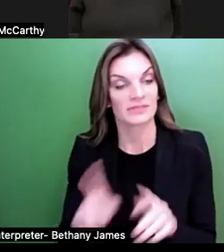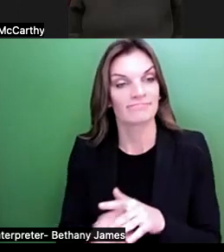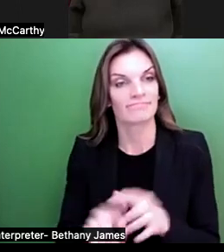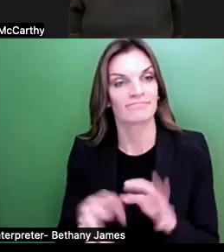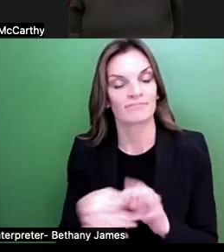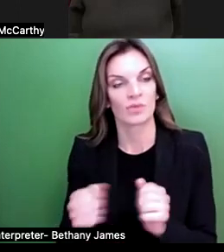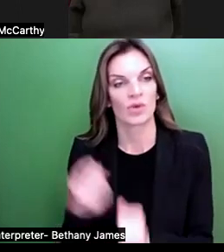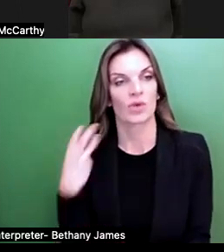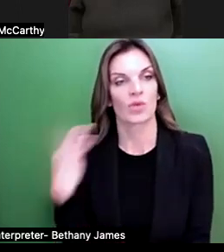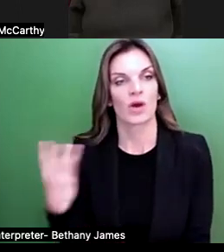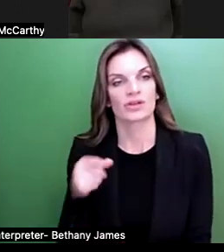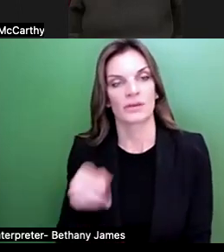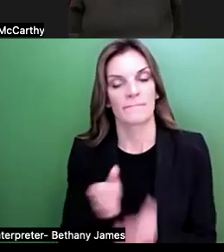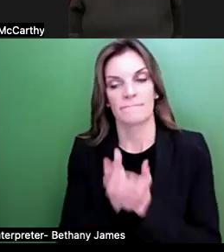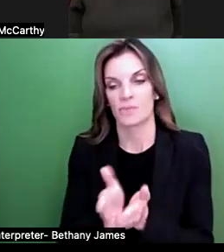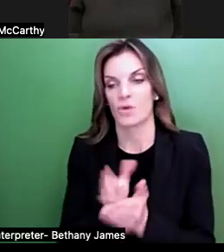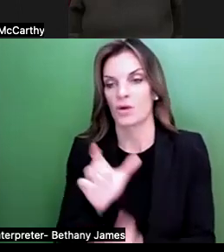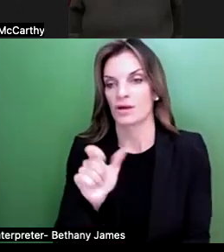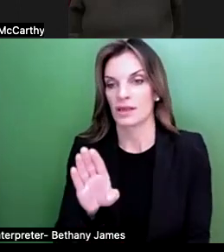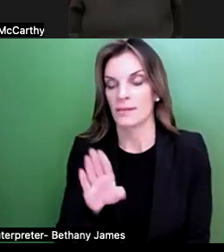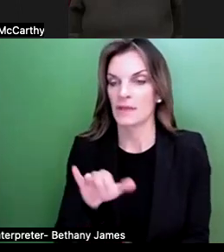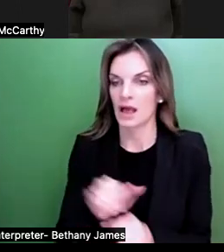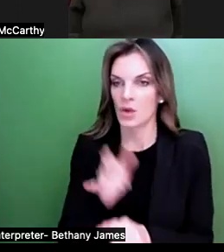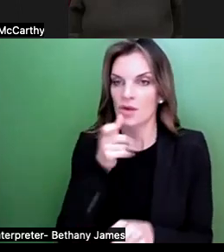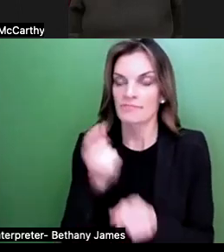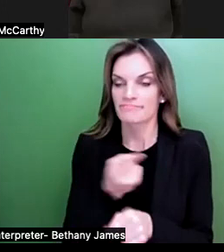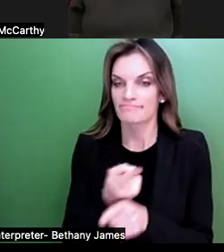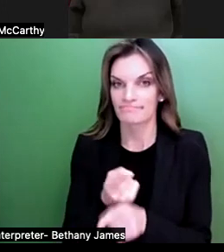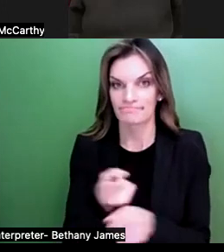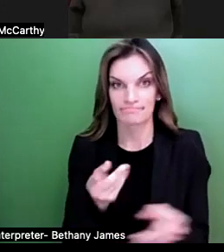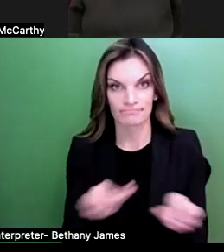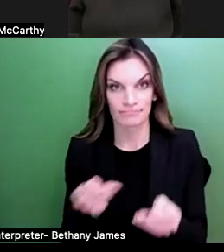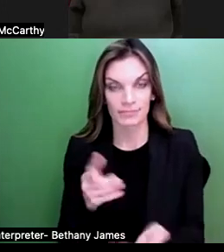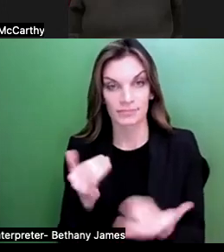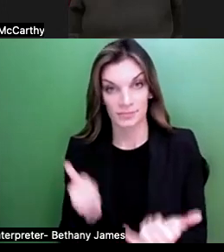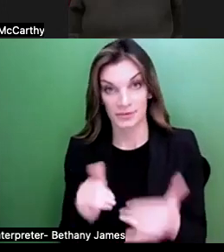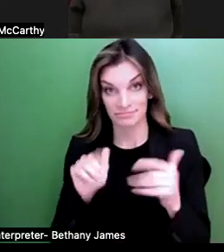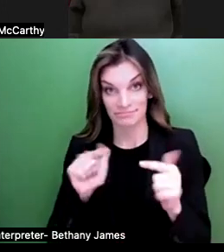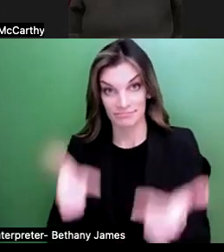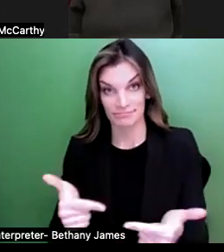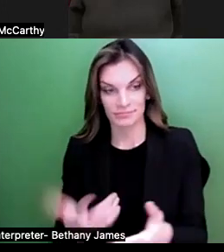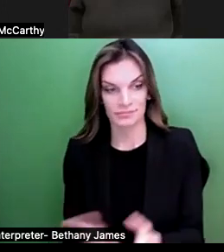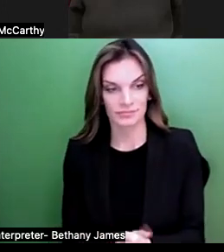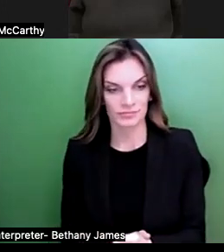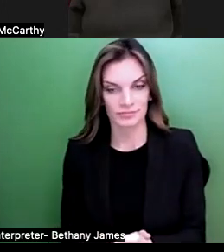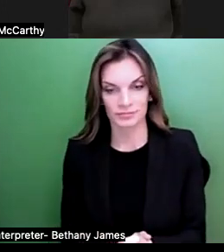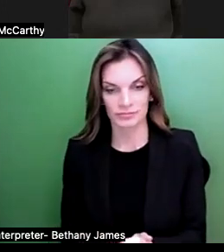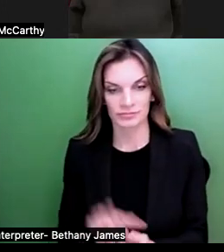Washington Irving Boat Club properly? As I said, Mr. Bartolacci, it's your turn.